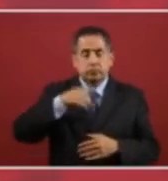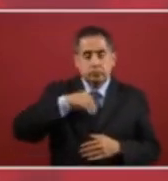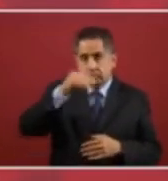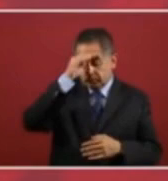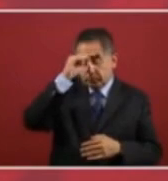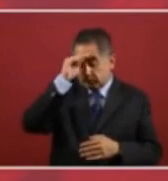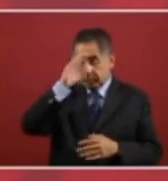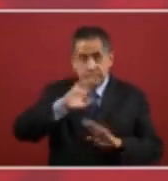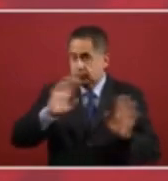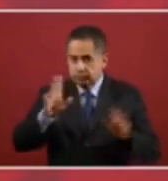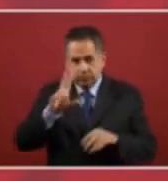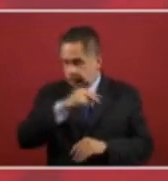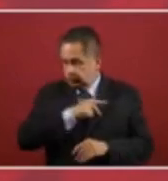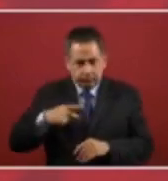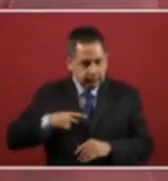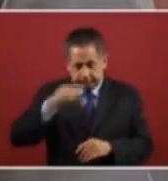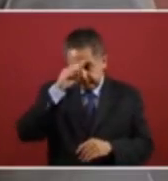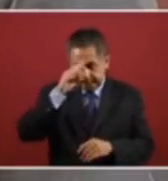controversy.